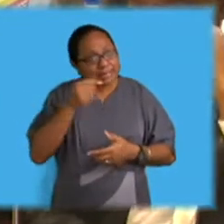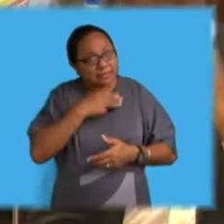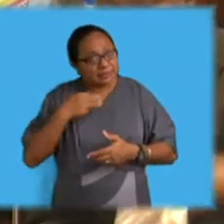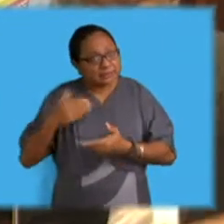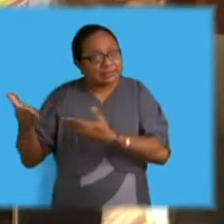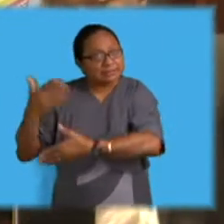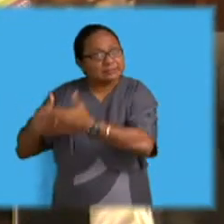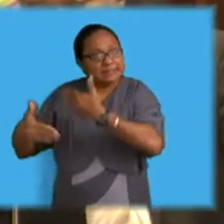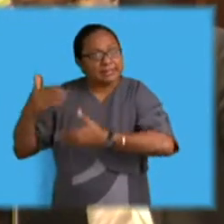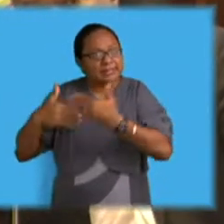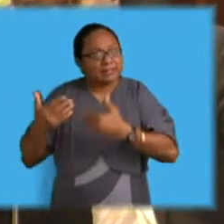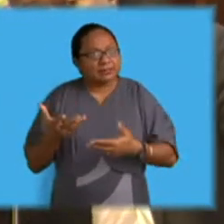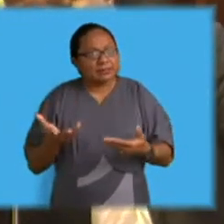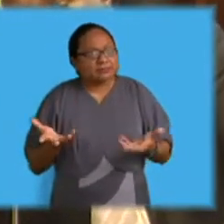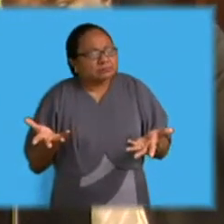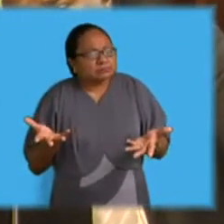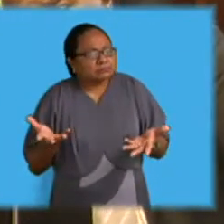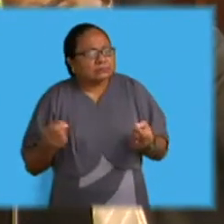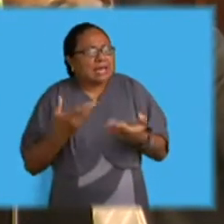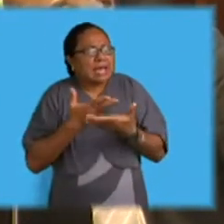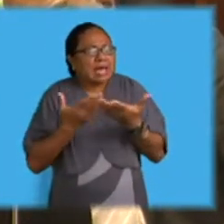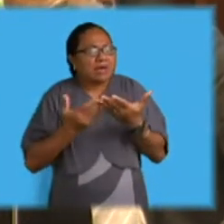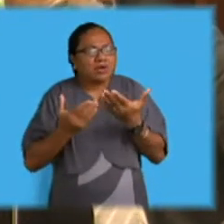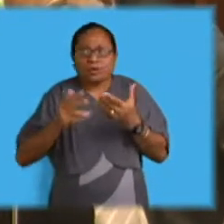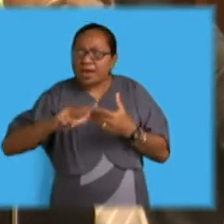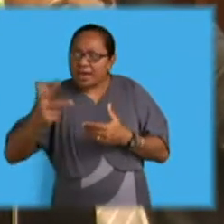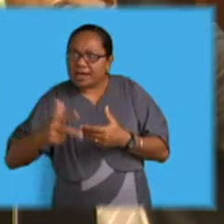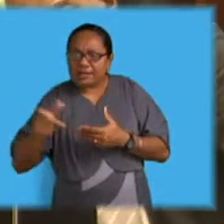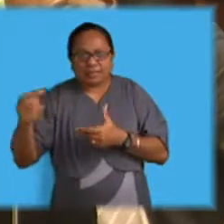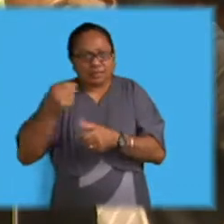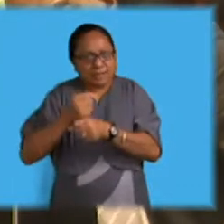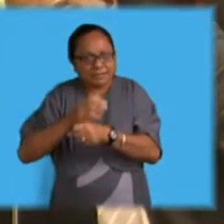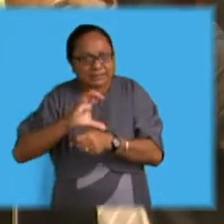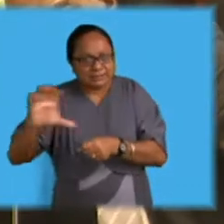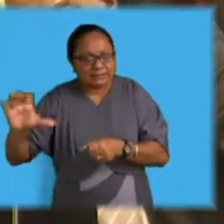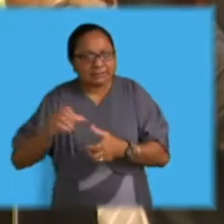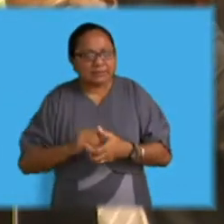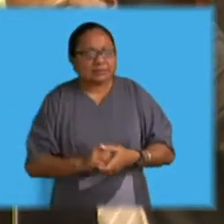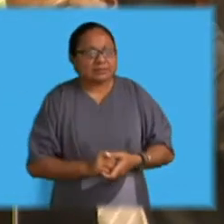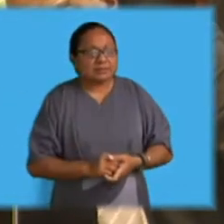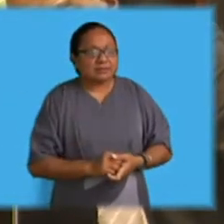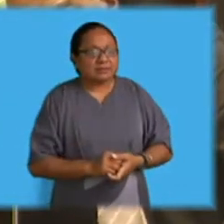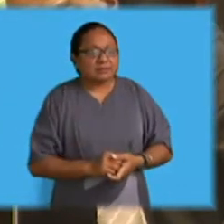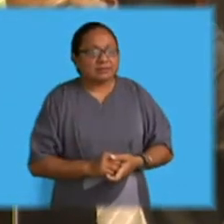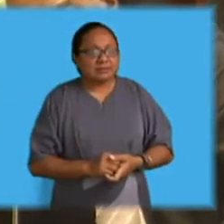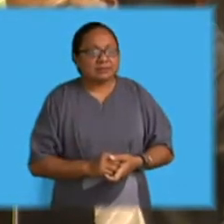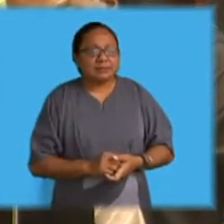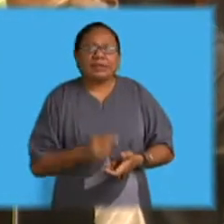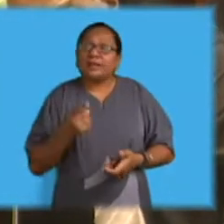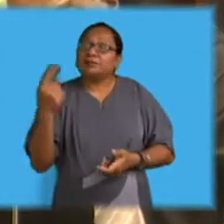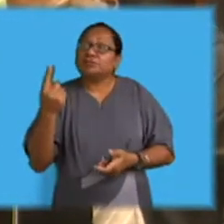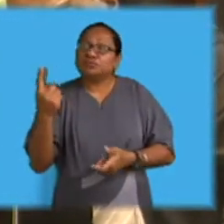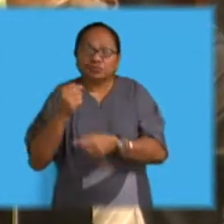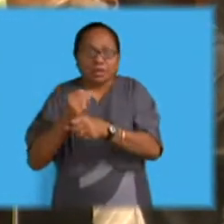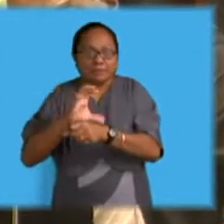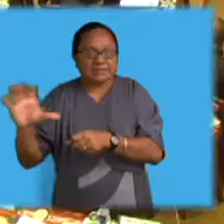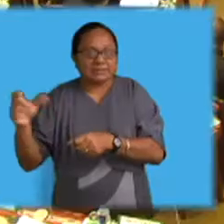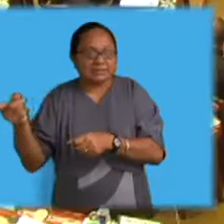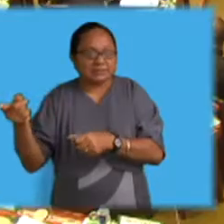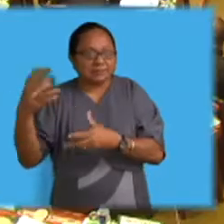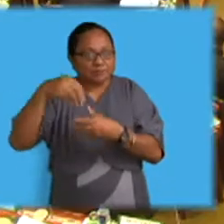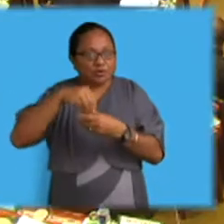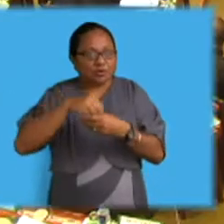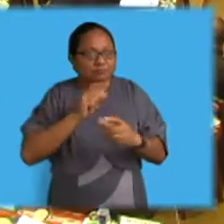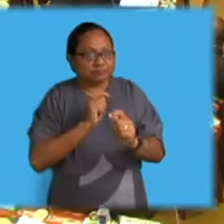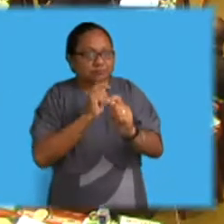House as to how the tender process was called and the contractor that was involved in it? Thank you.